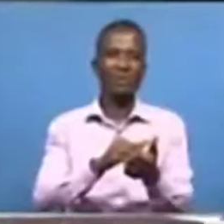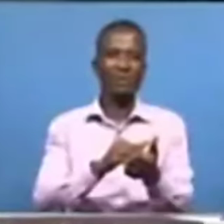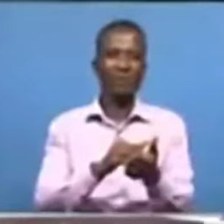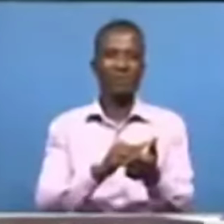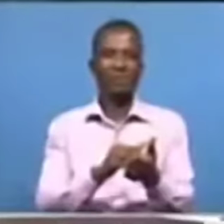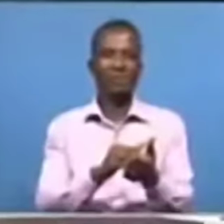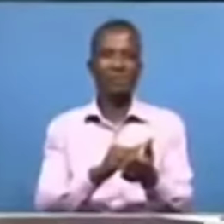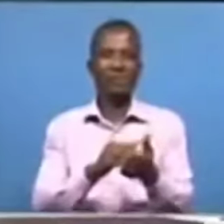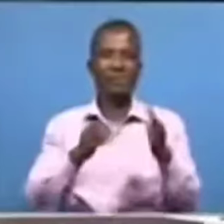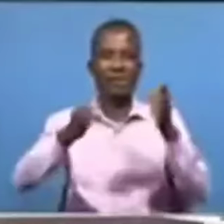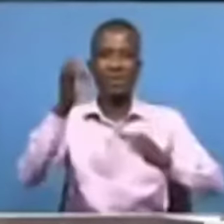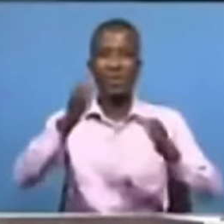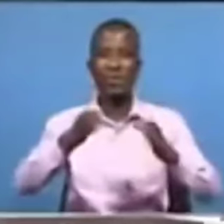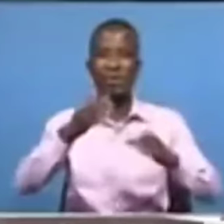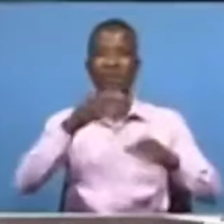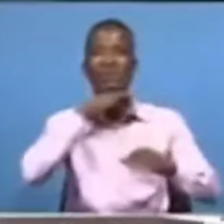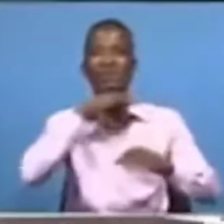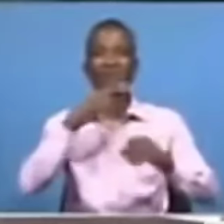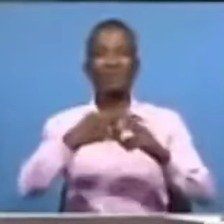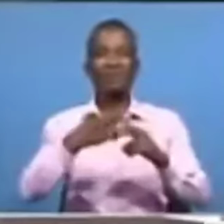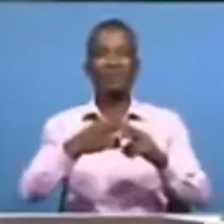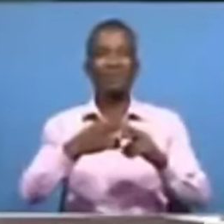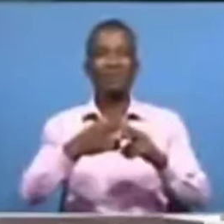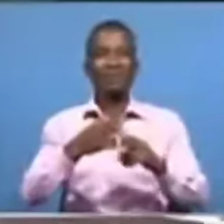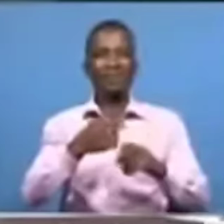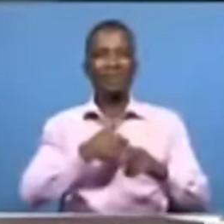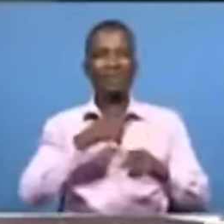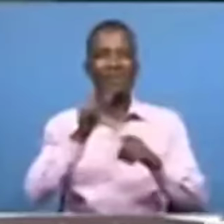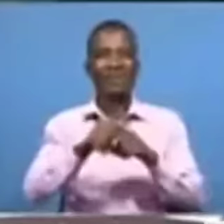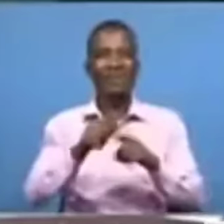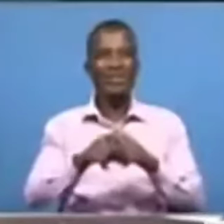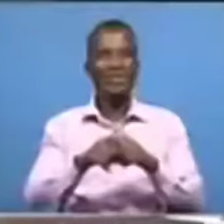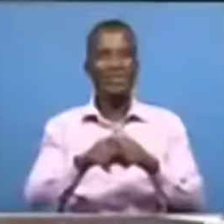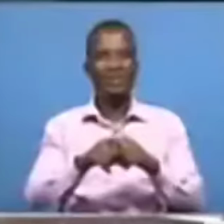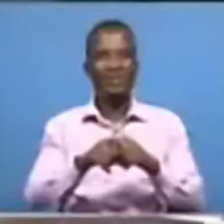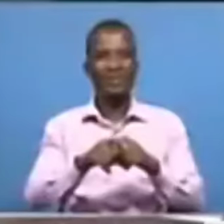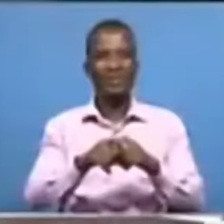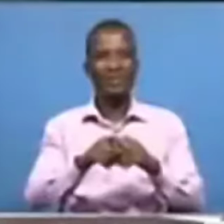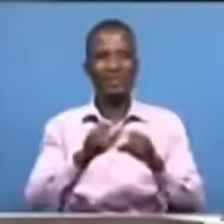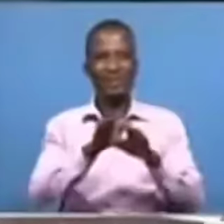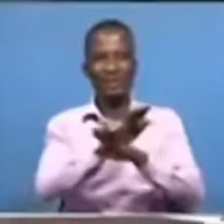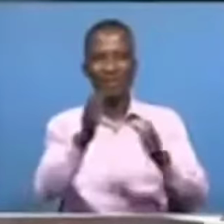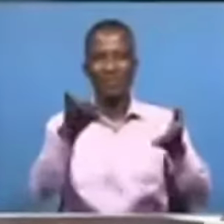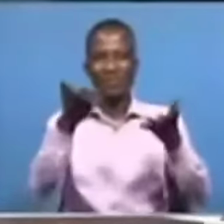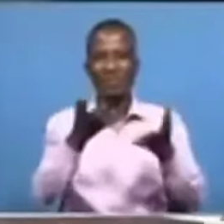disparage the Supreme Court of the Republic of Ghana. You can see I'm lost for words because I don't want to be,